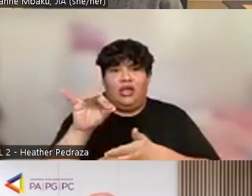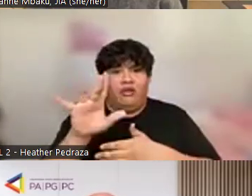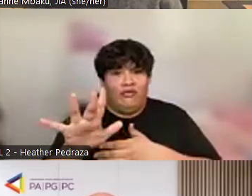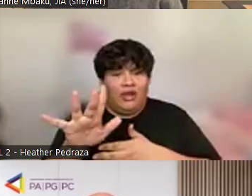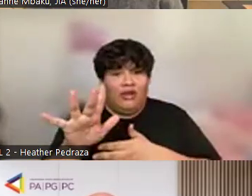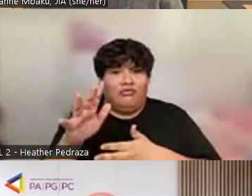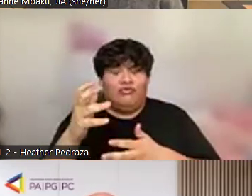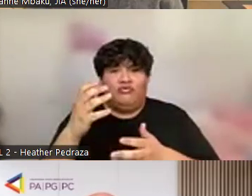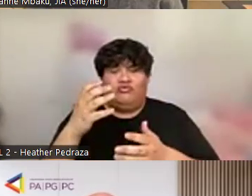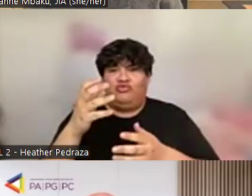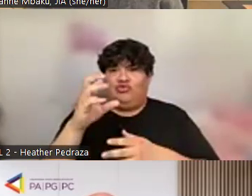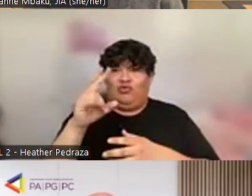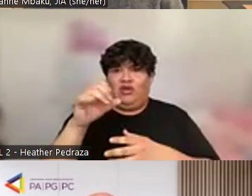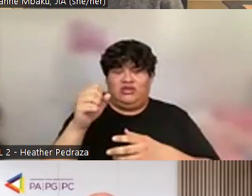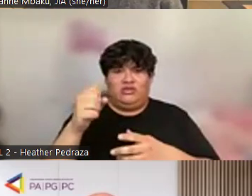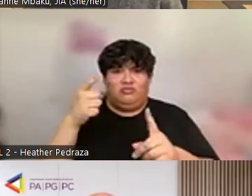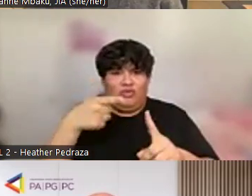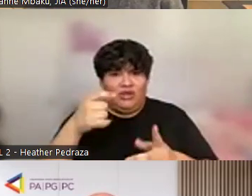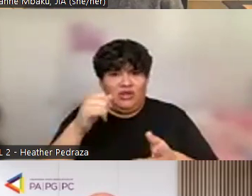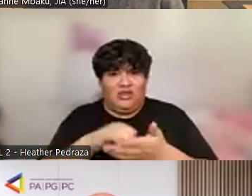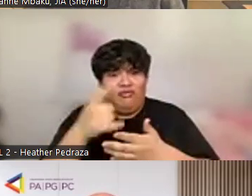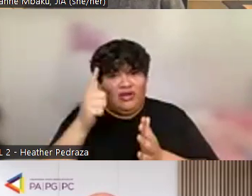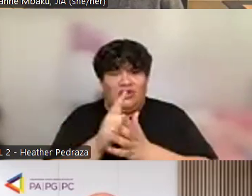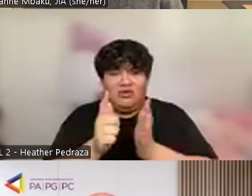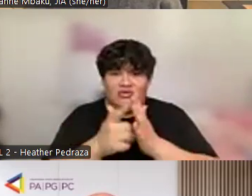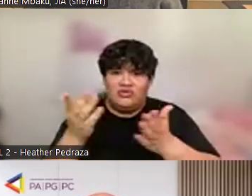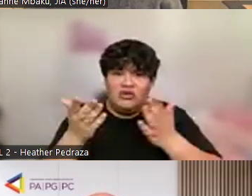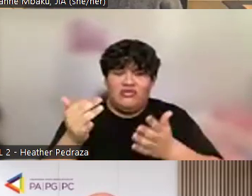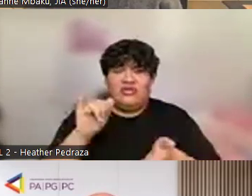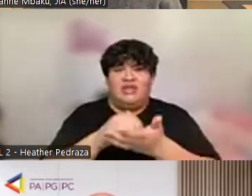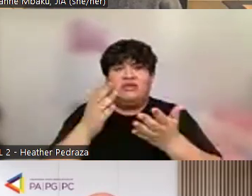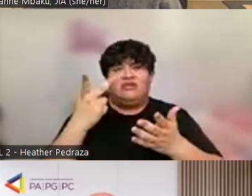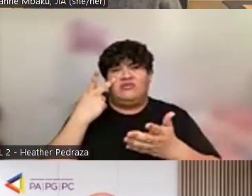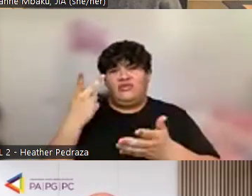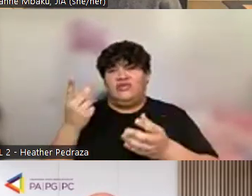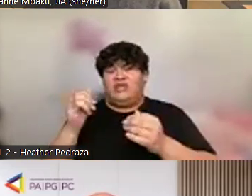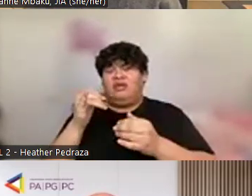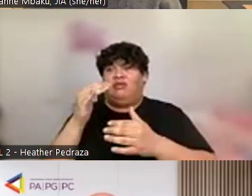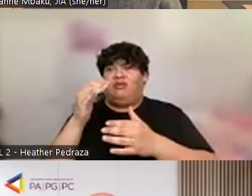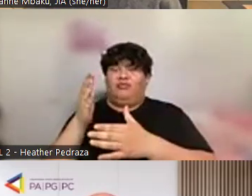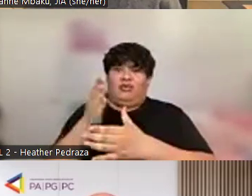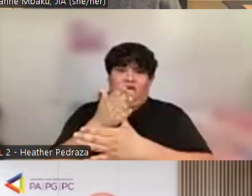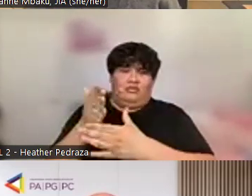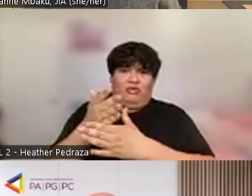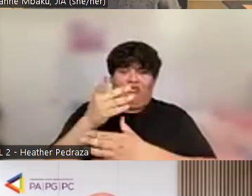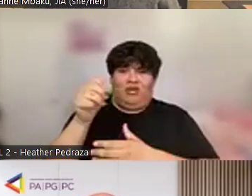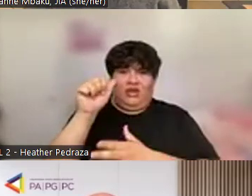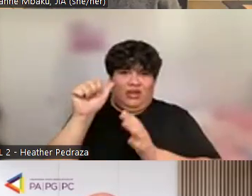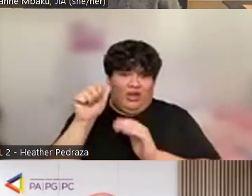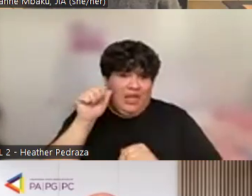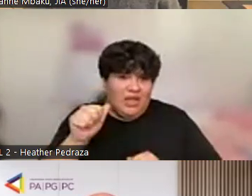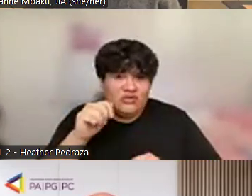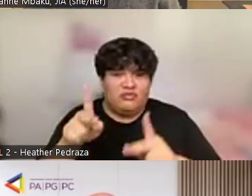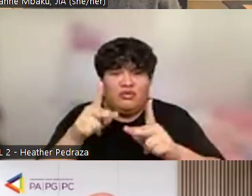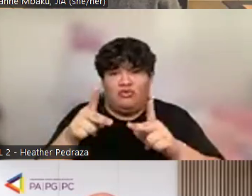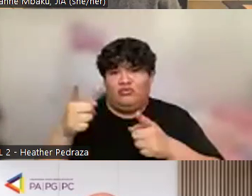was a crisis point and beyond. At legal services, so sometimes we look at the age buckets too of when people tend to